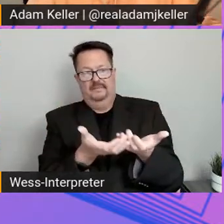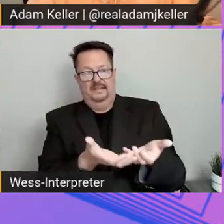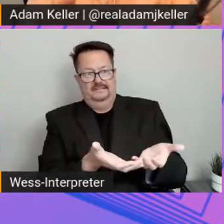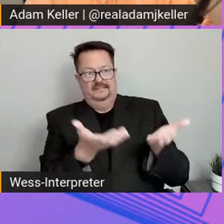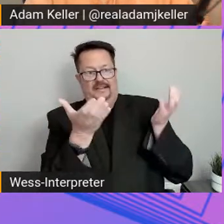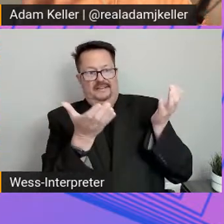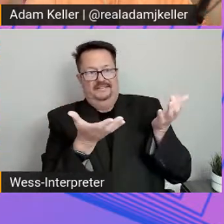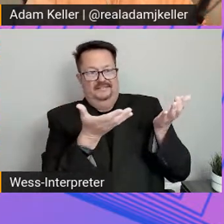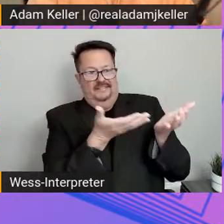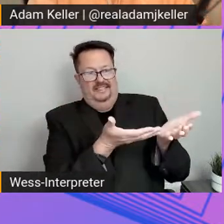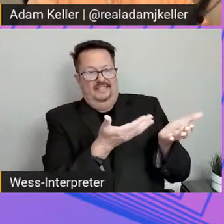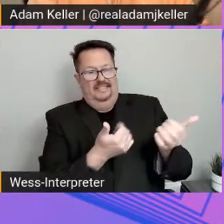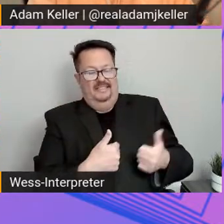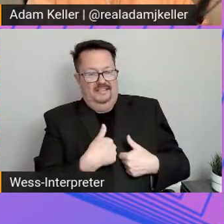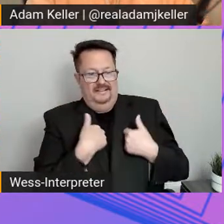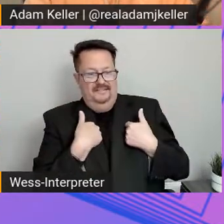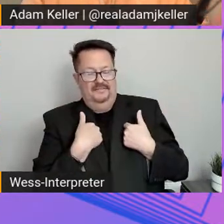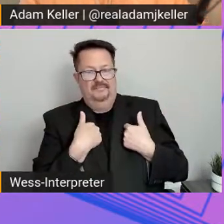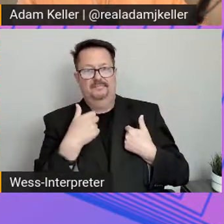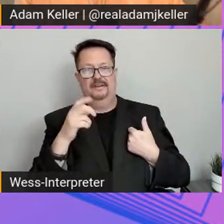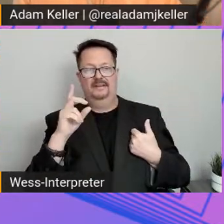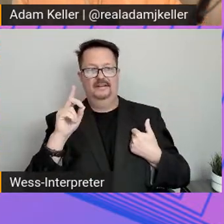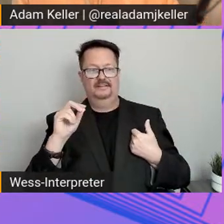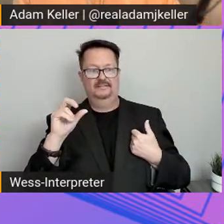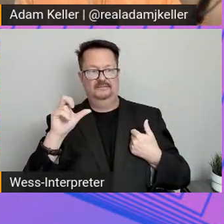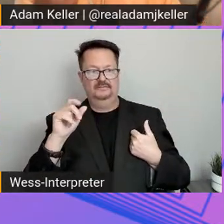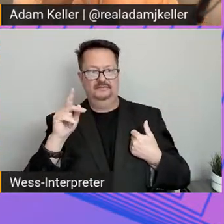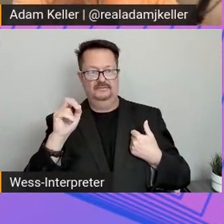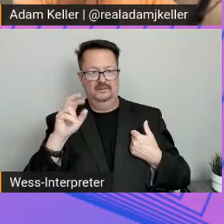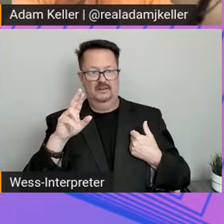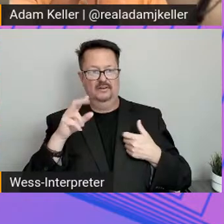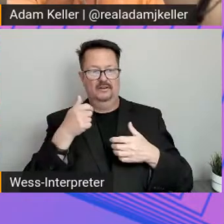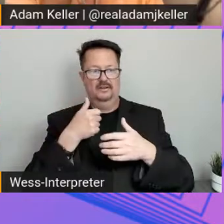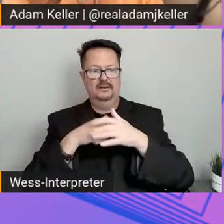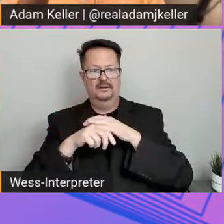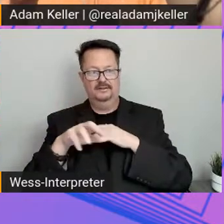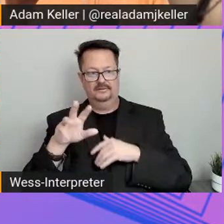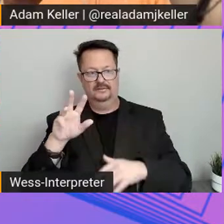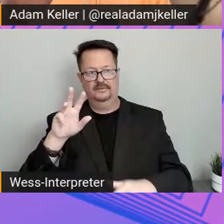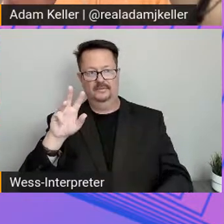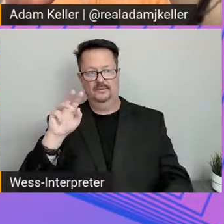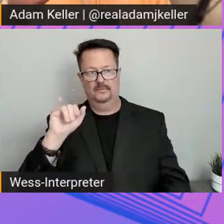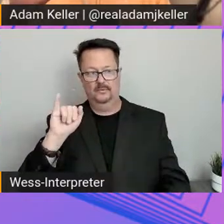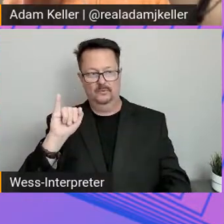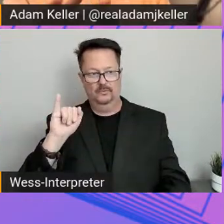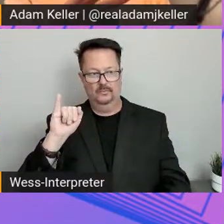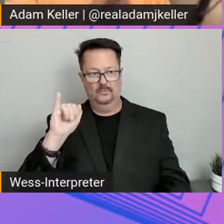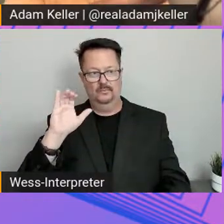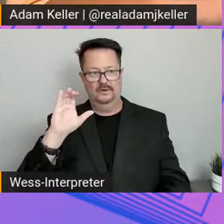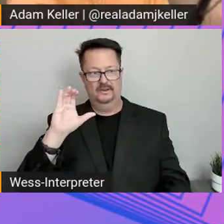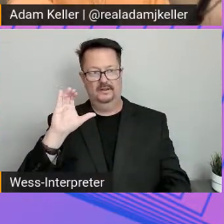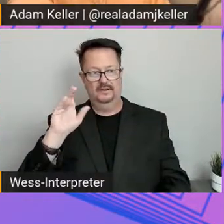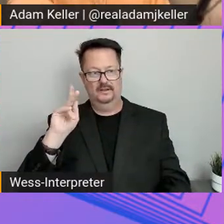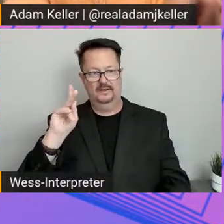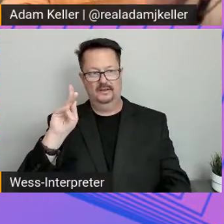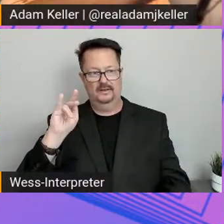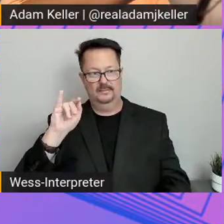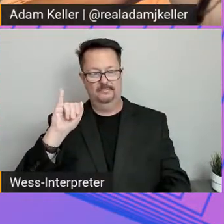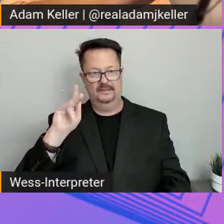definition lives. So here's where my Docker file lives, which is under the Wikipedia app directory. And you figure out how to build